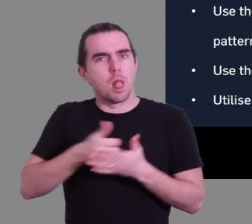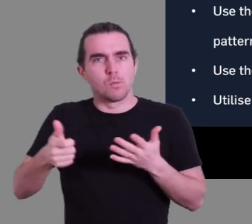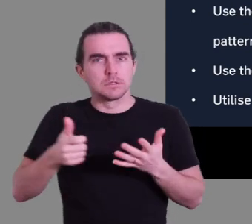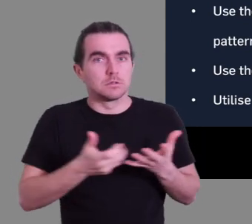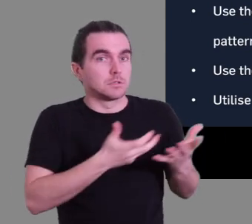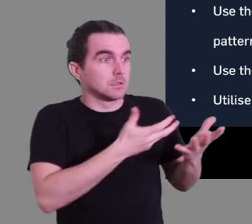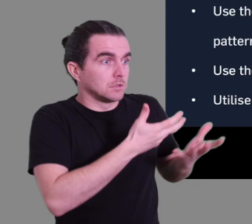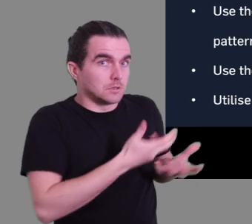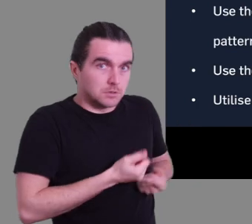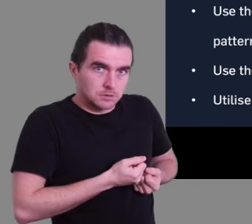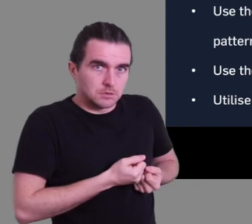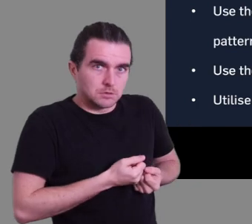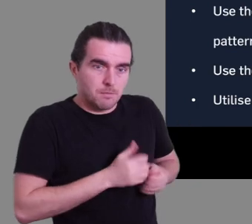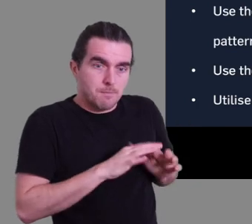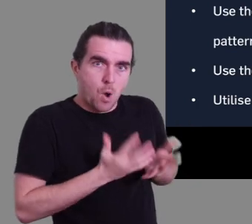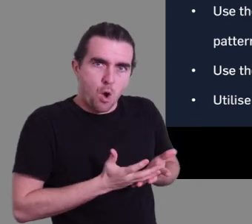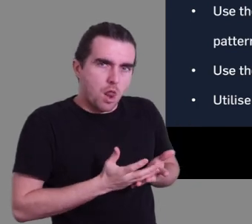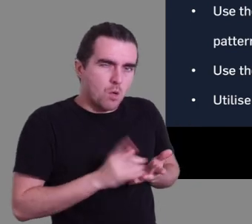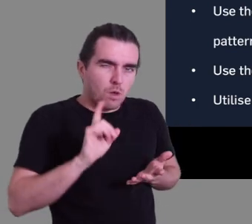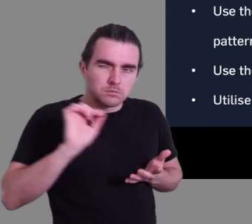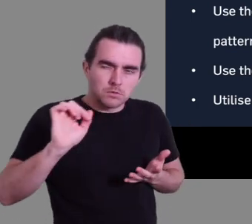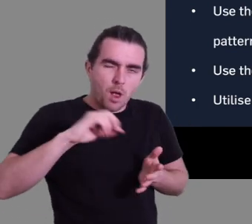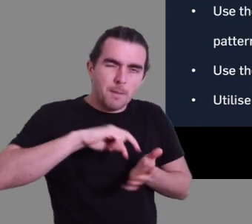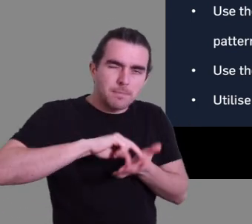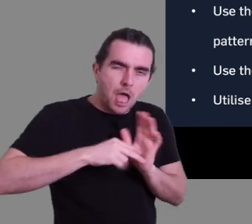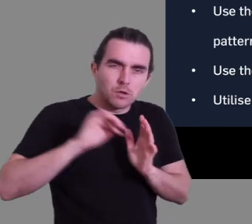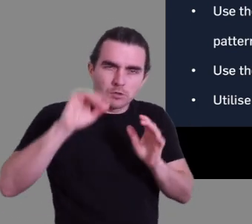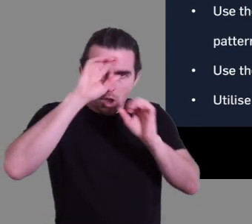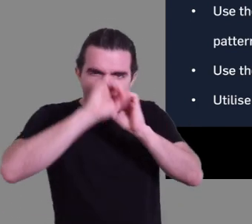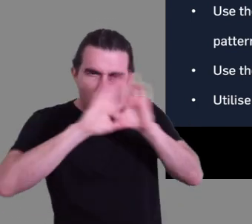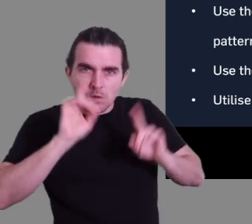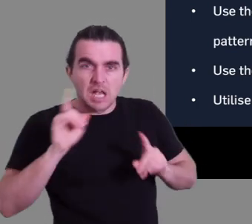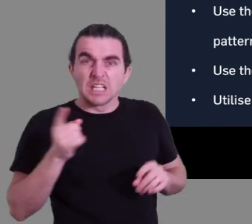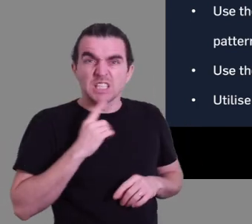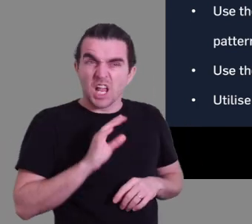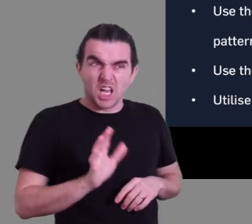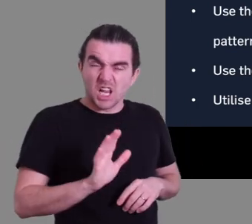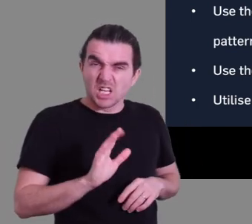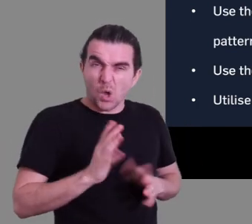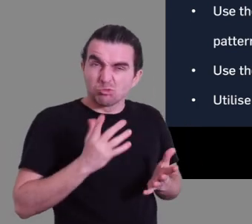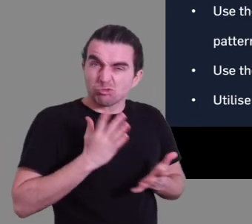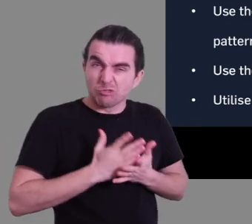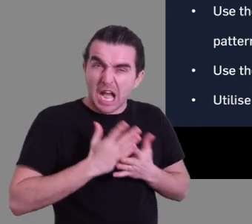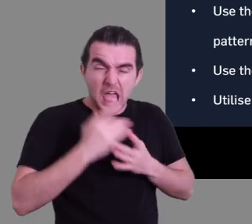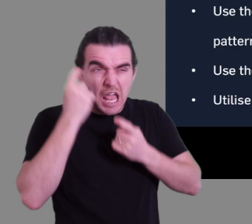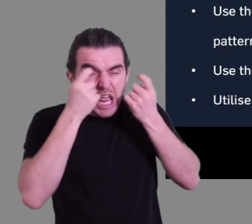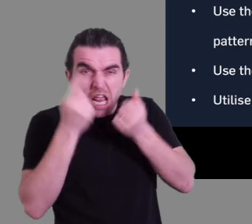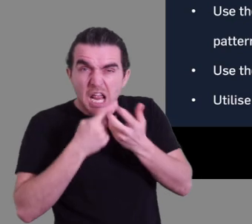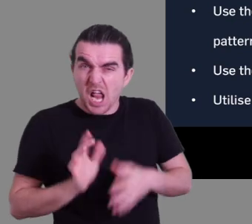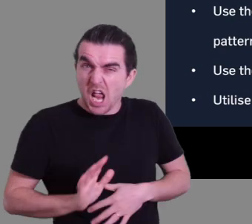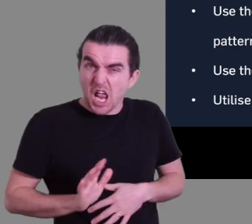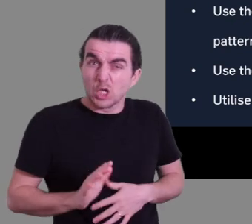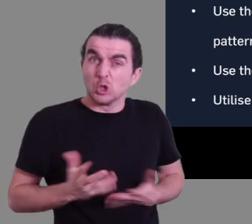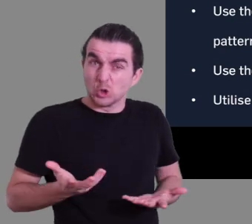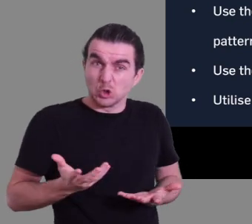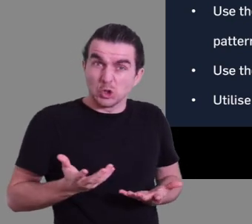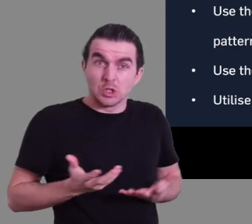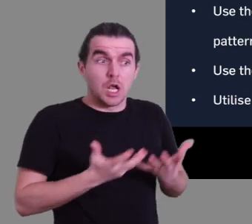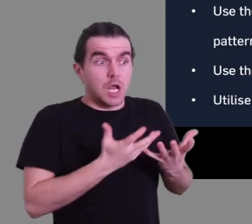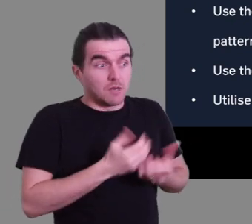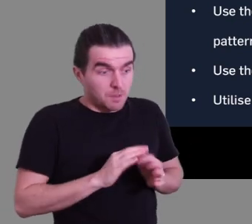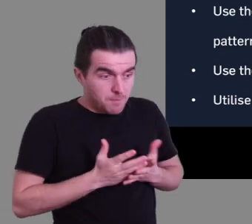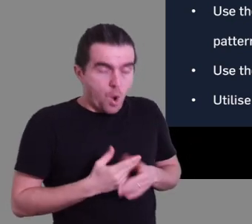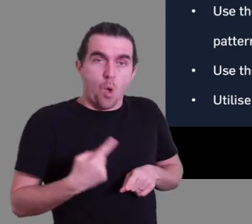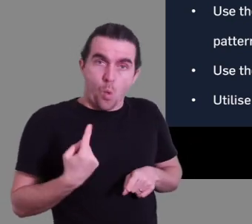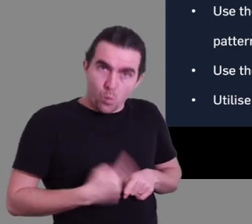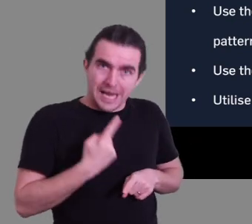receiving the ball, what would be your plan? And he said, well, not to receive it really, but to run off the guy.